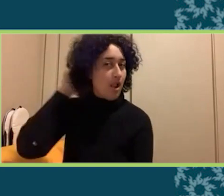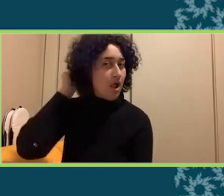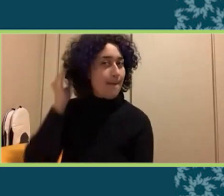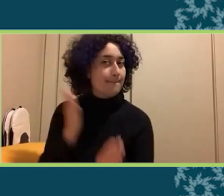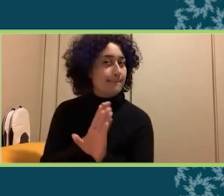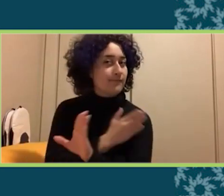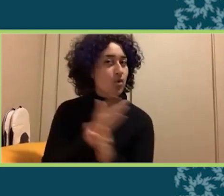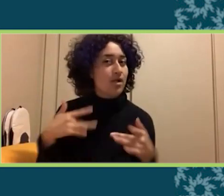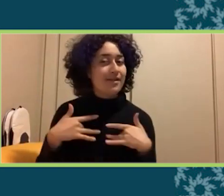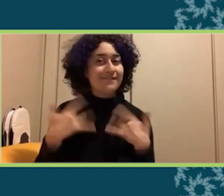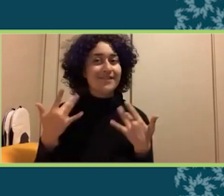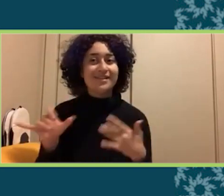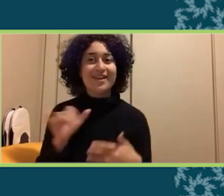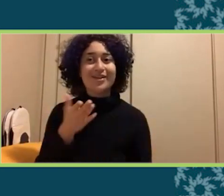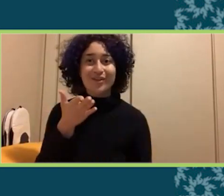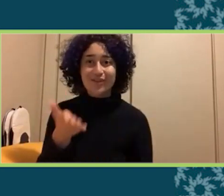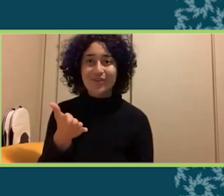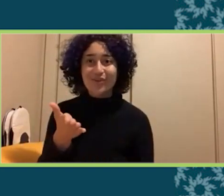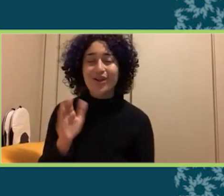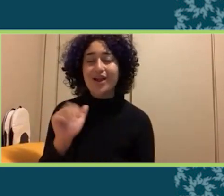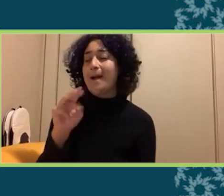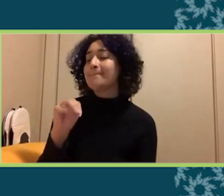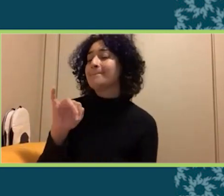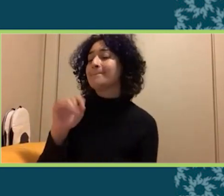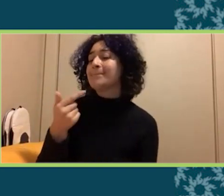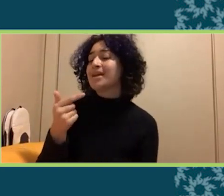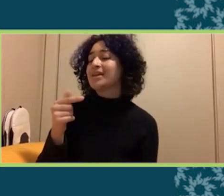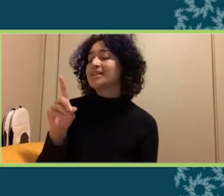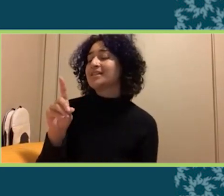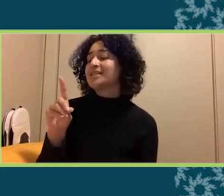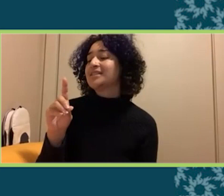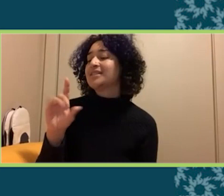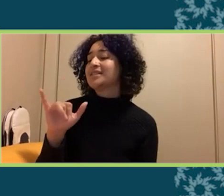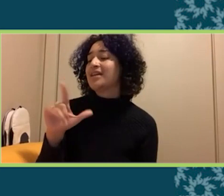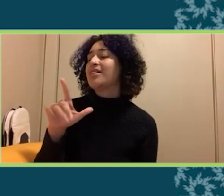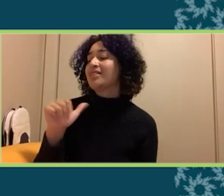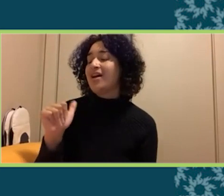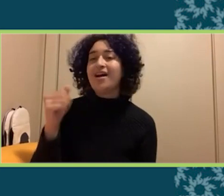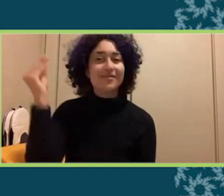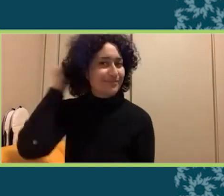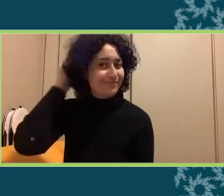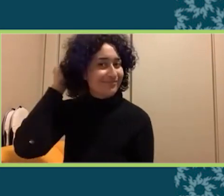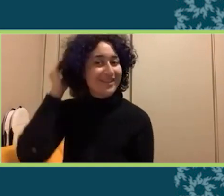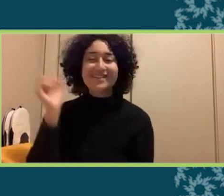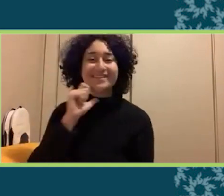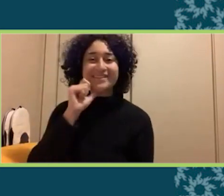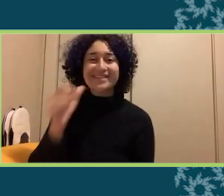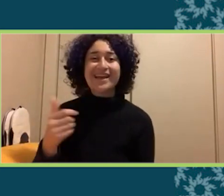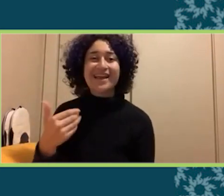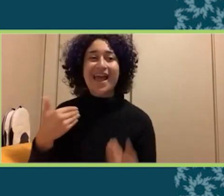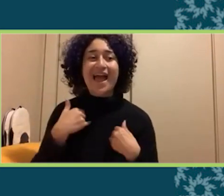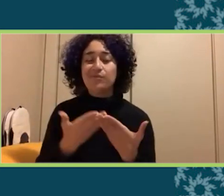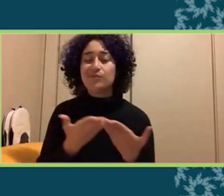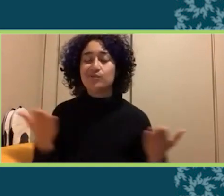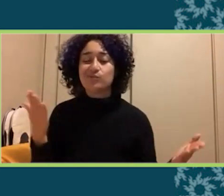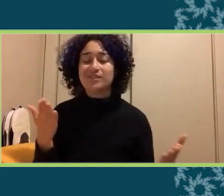Your amygdala is not going to let you strategize how to address this issue in the moment. So you shouldn't have that